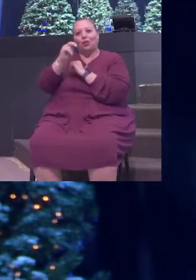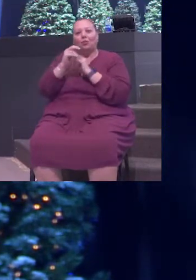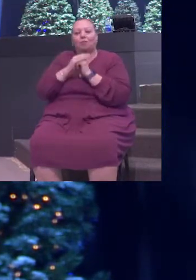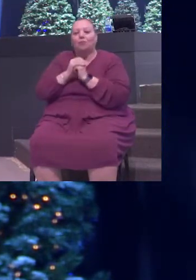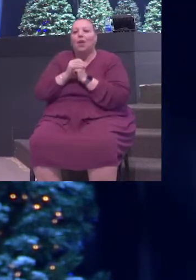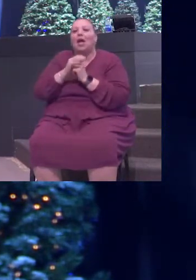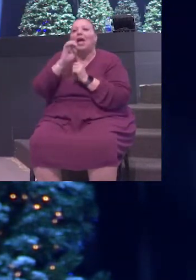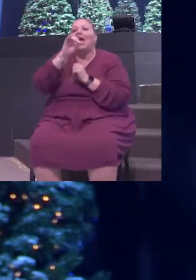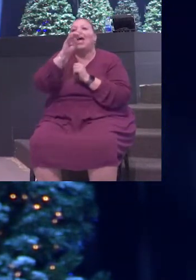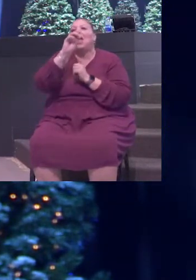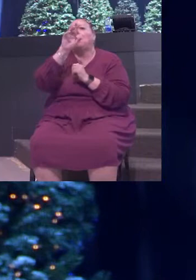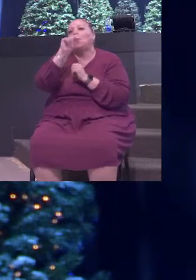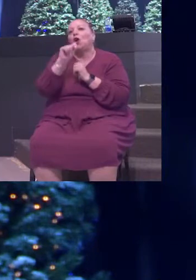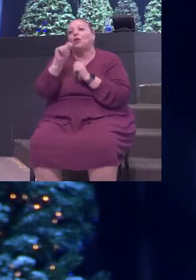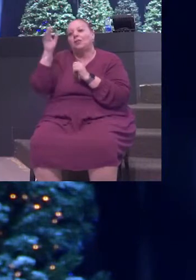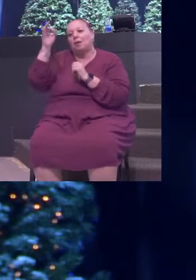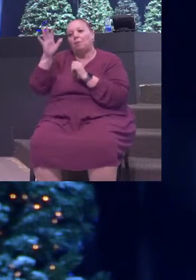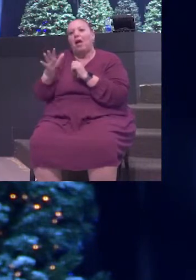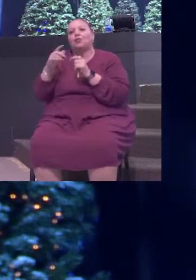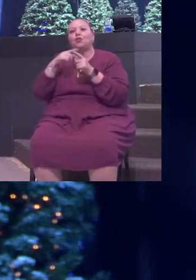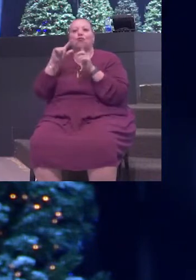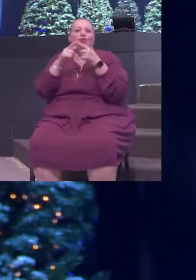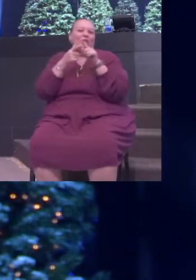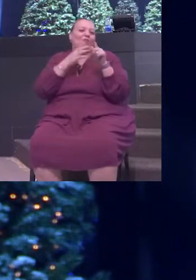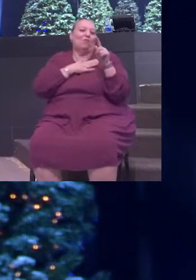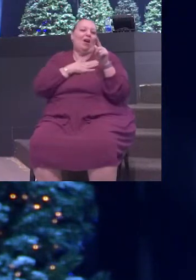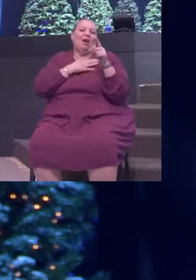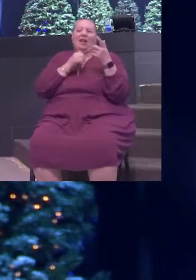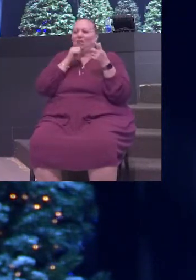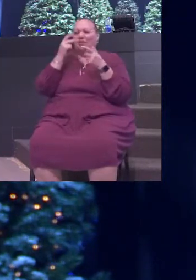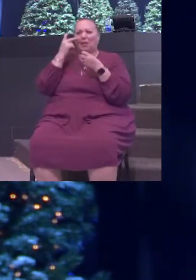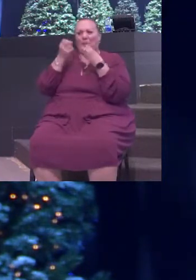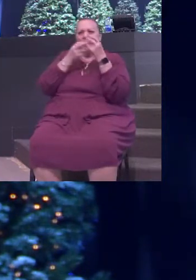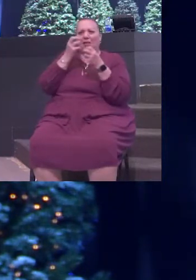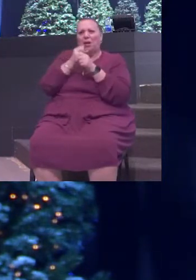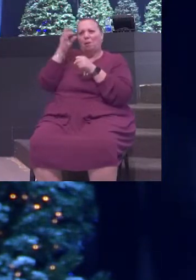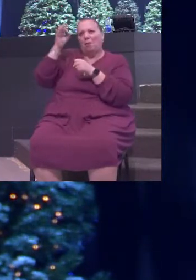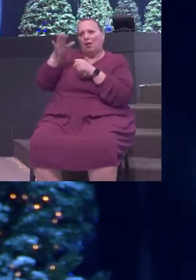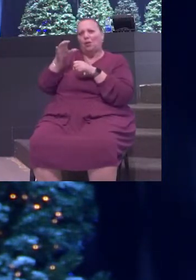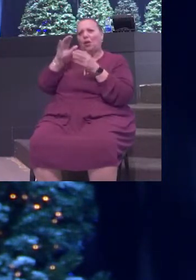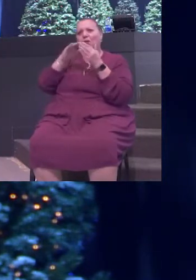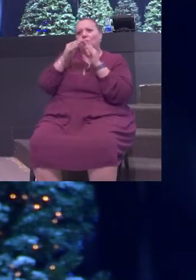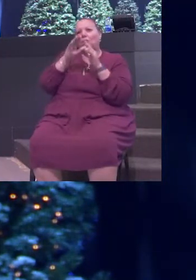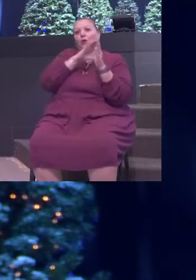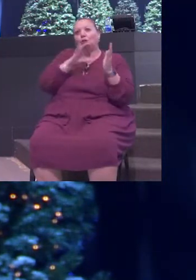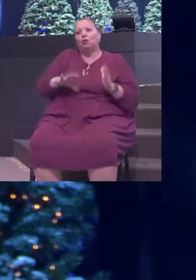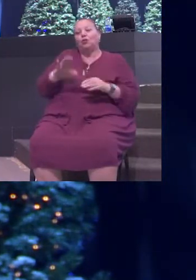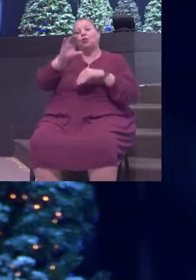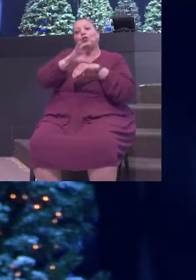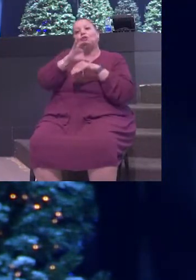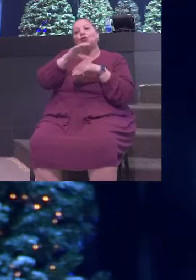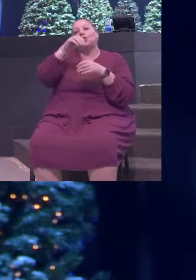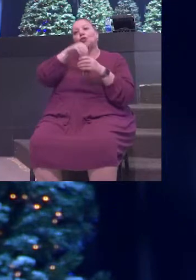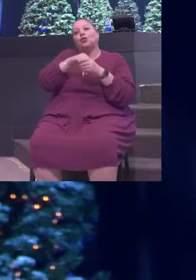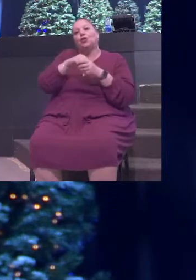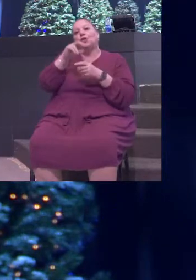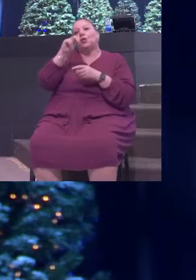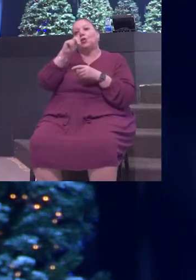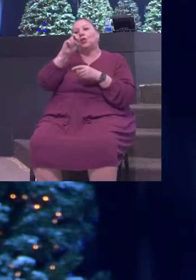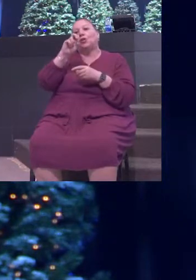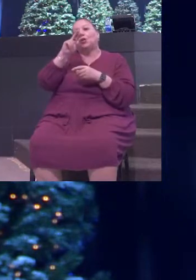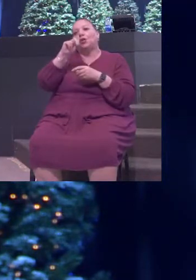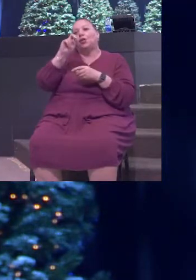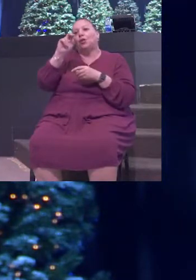pastor friend of mine. He's a great guy. I haven't seen him in years, but he's pastor of Community Christian Church in Noonan,